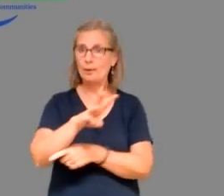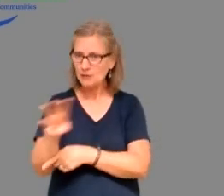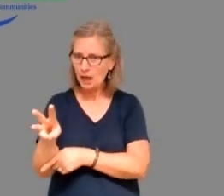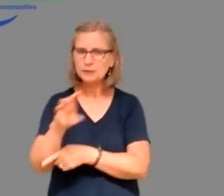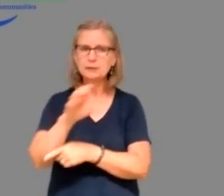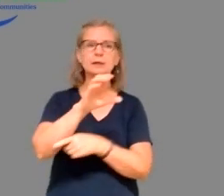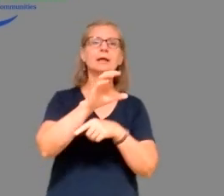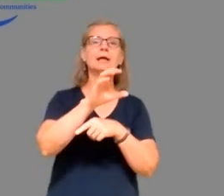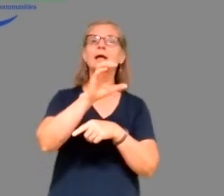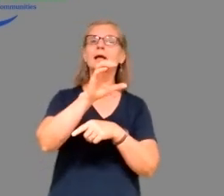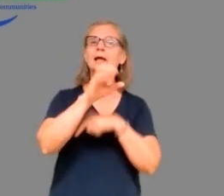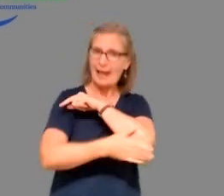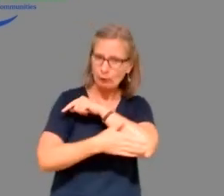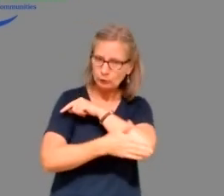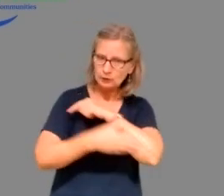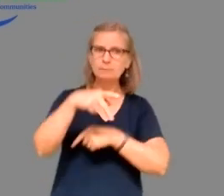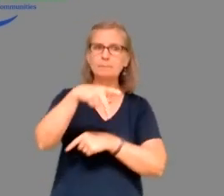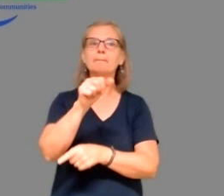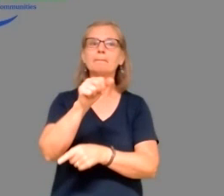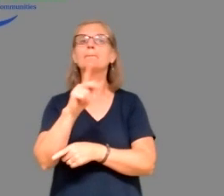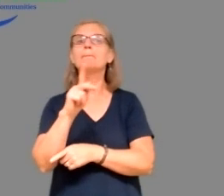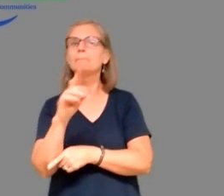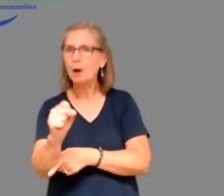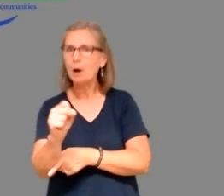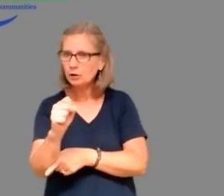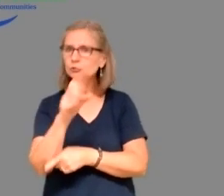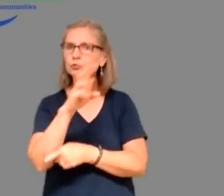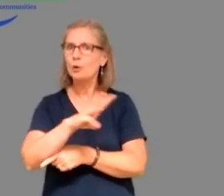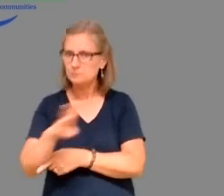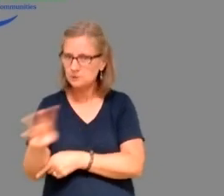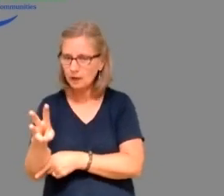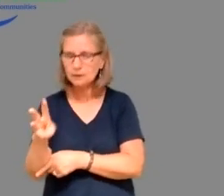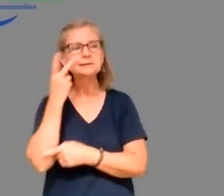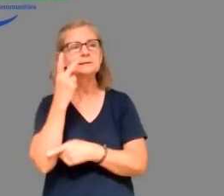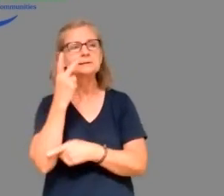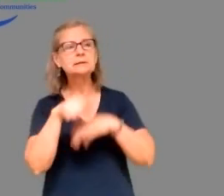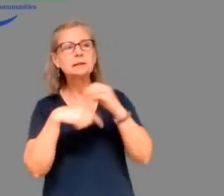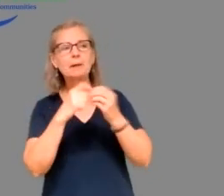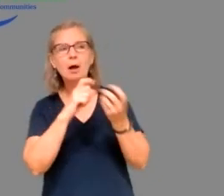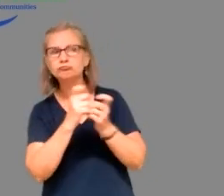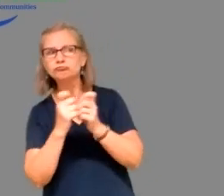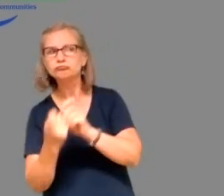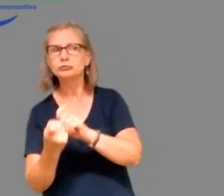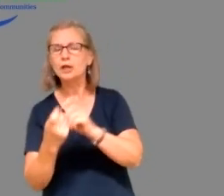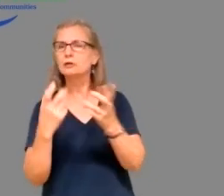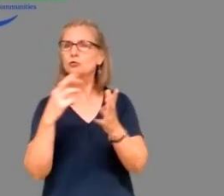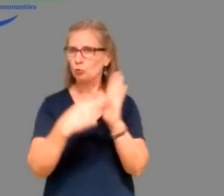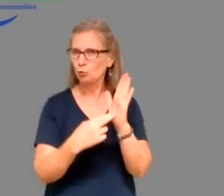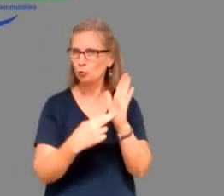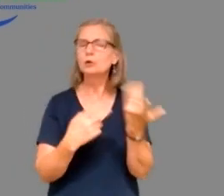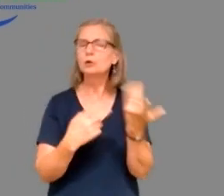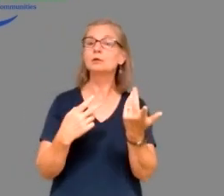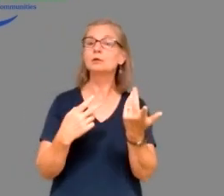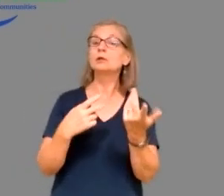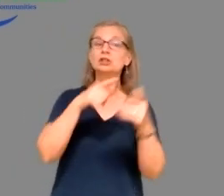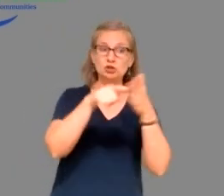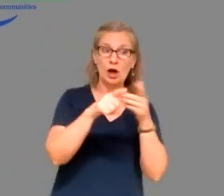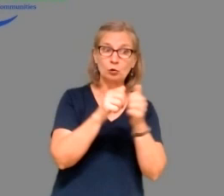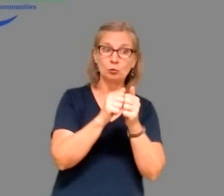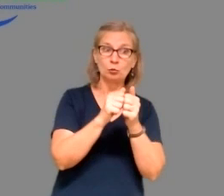about adjustments, you know, state of Oregon's, you know, governor's office as far as